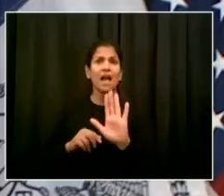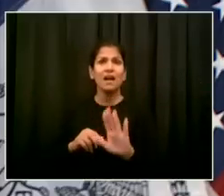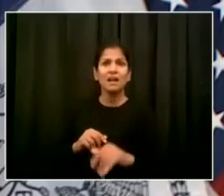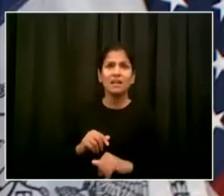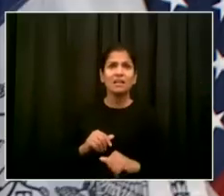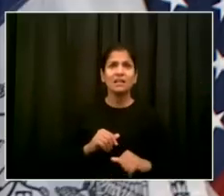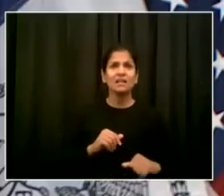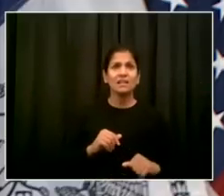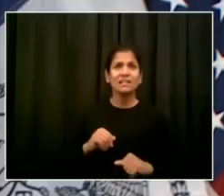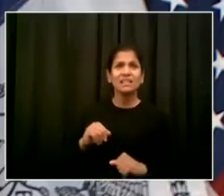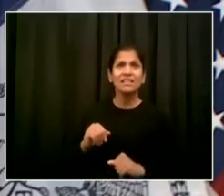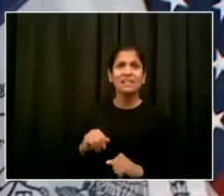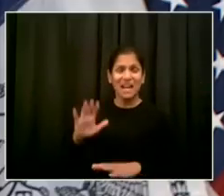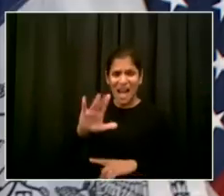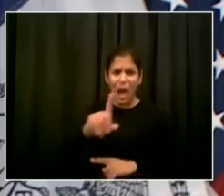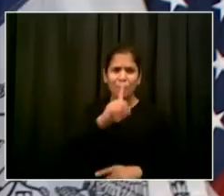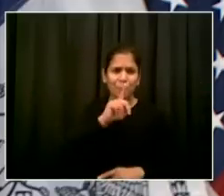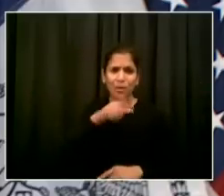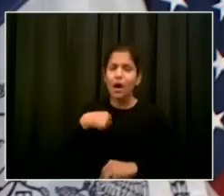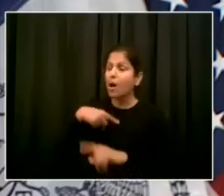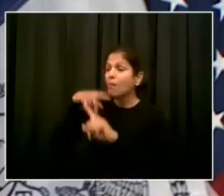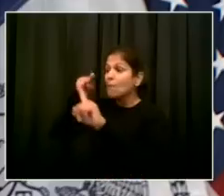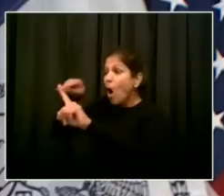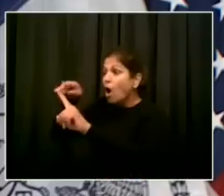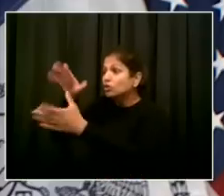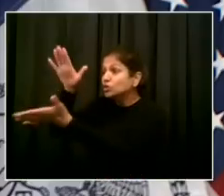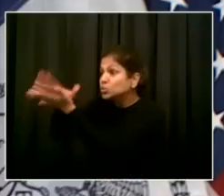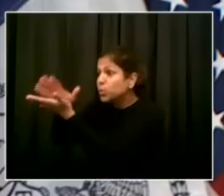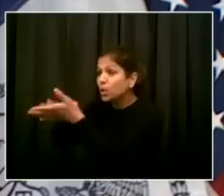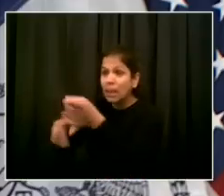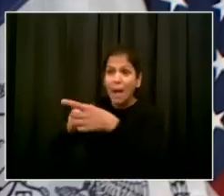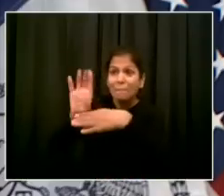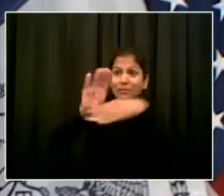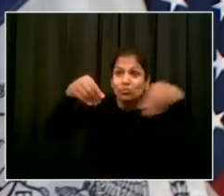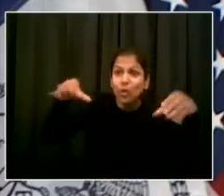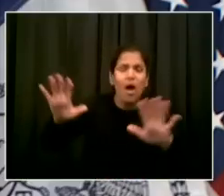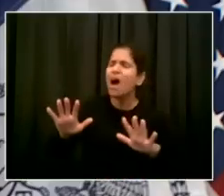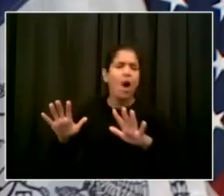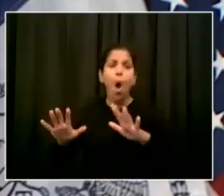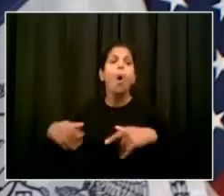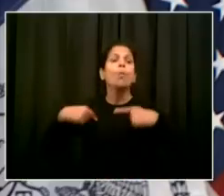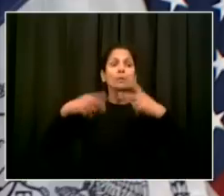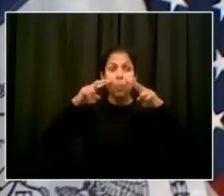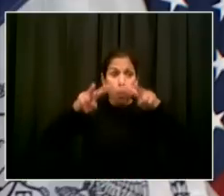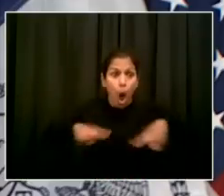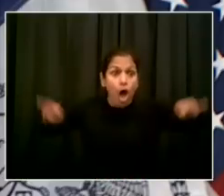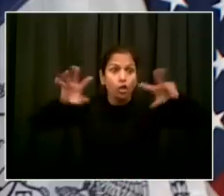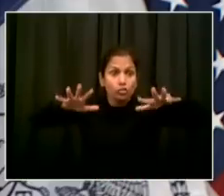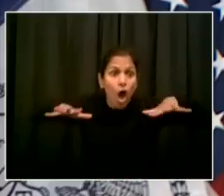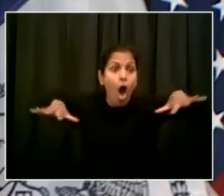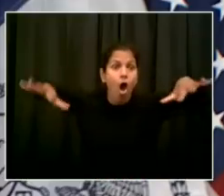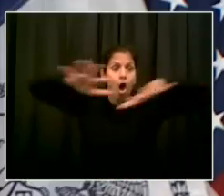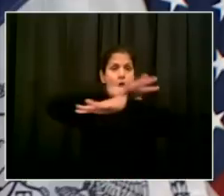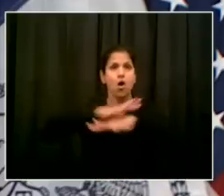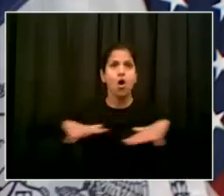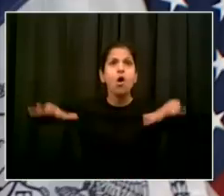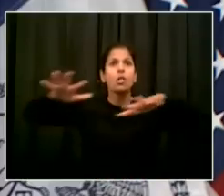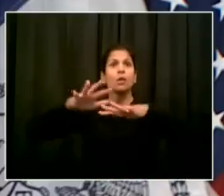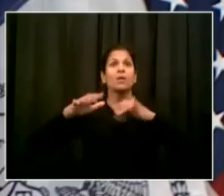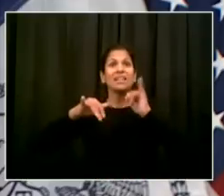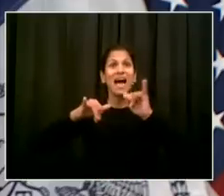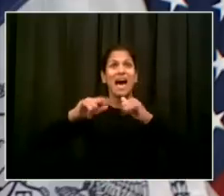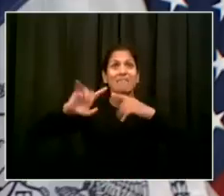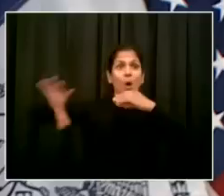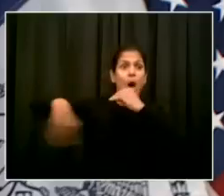there. Again, I think that should have been resolved yesterday. It needs to be resolved today. So my clear instruction that I've sent out through